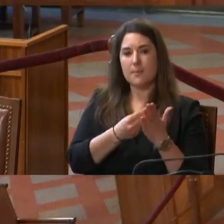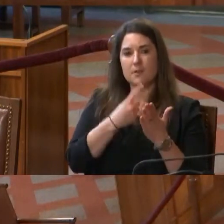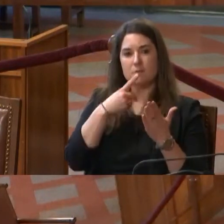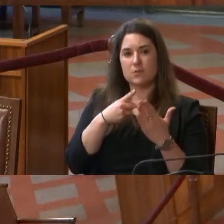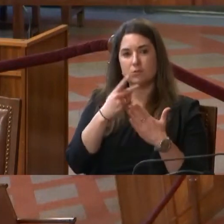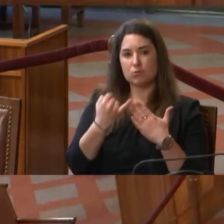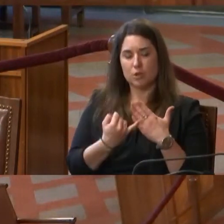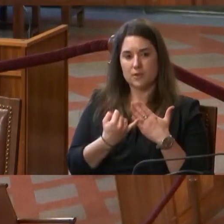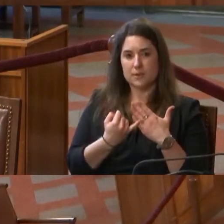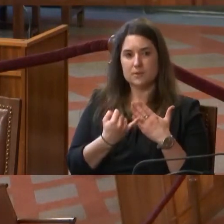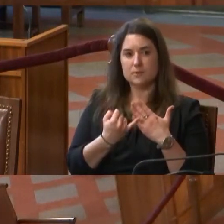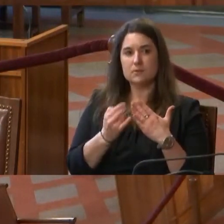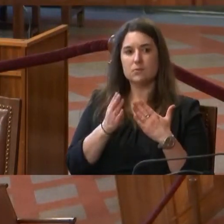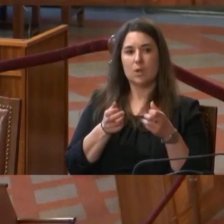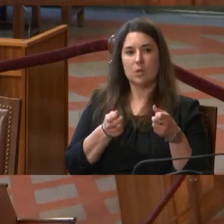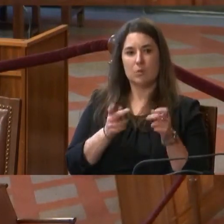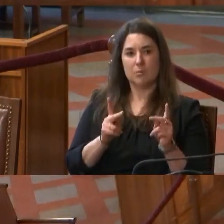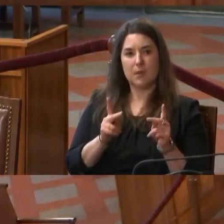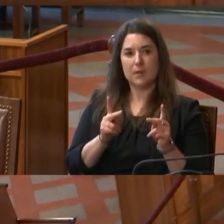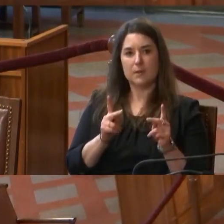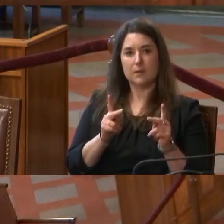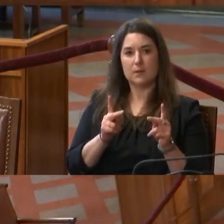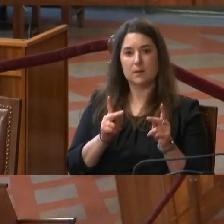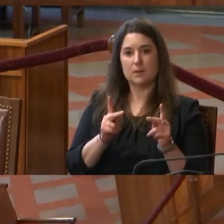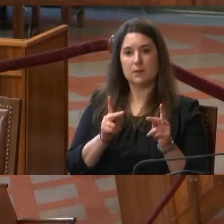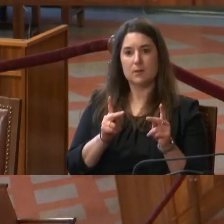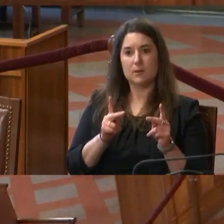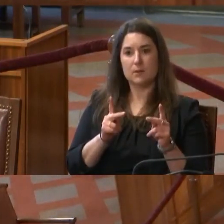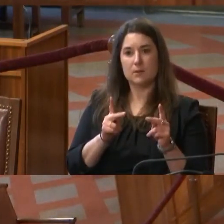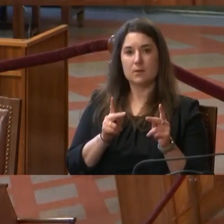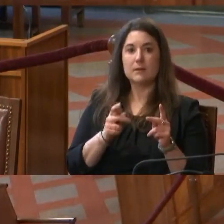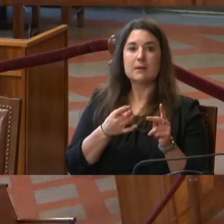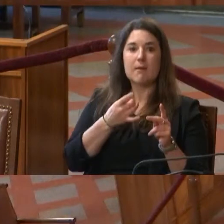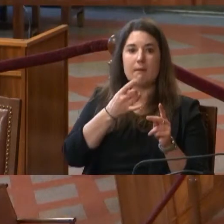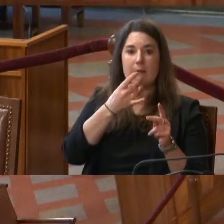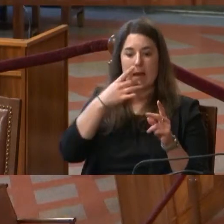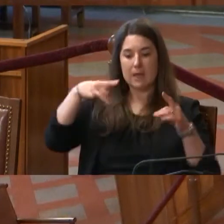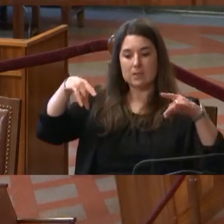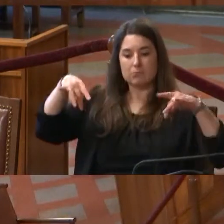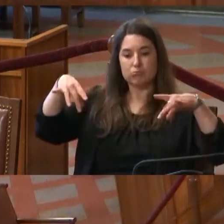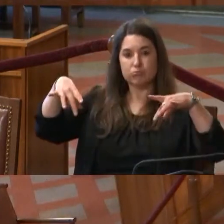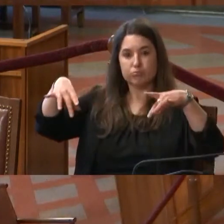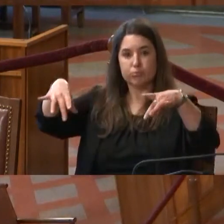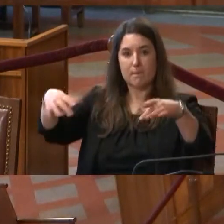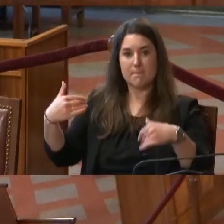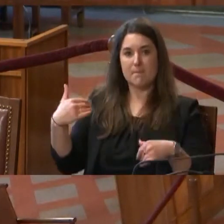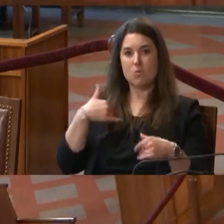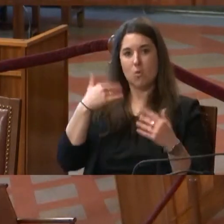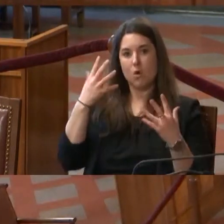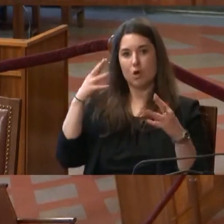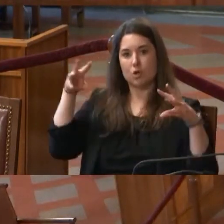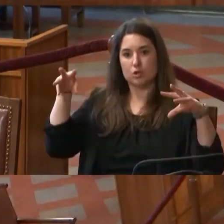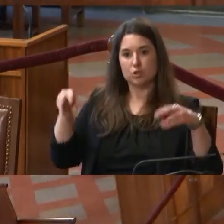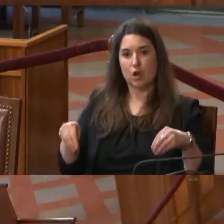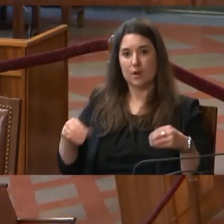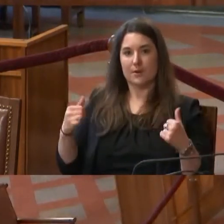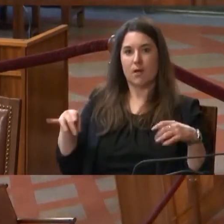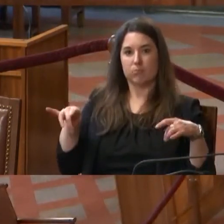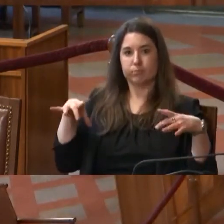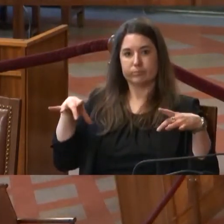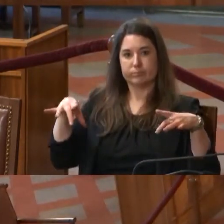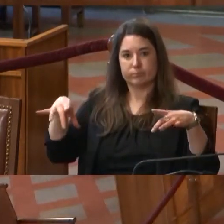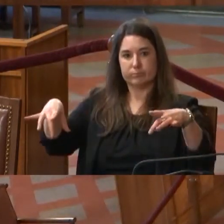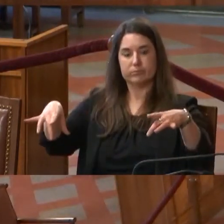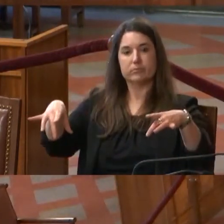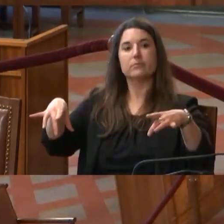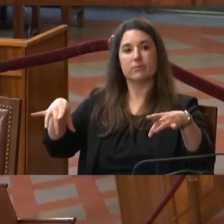project will allow for some street lights. The previous design did not include street lights,